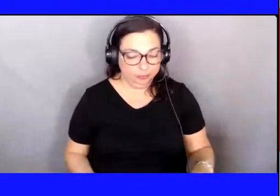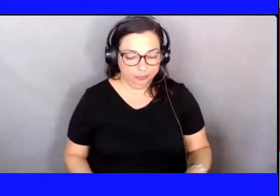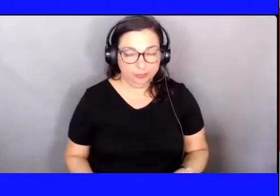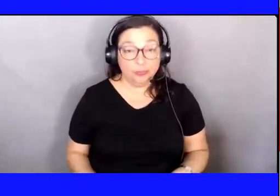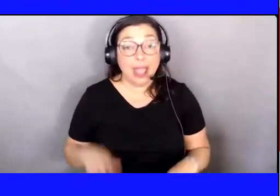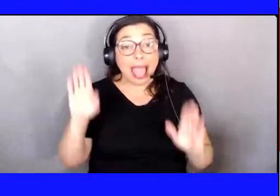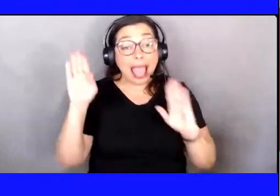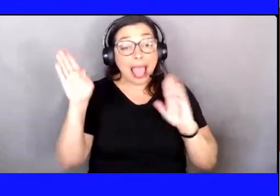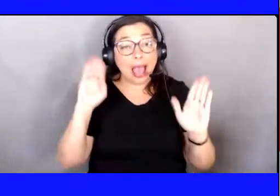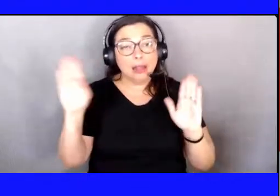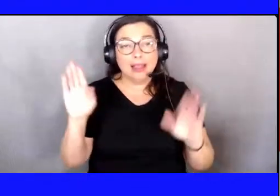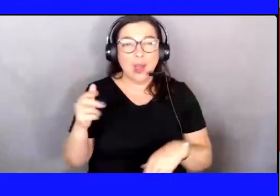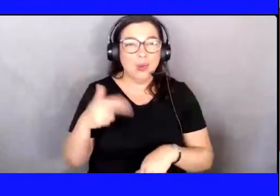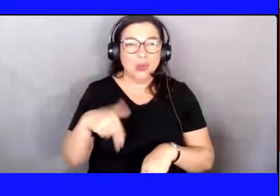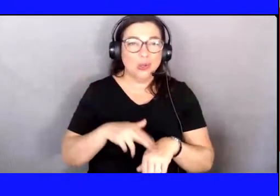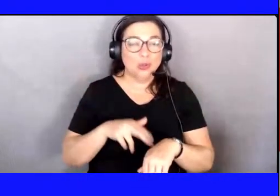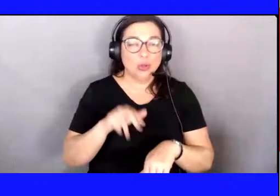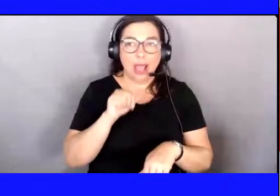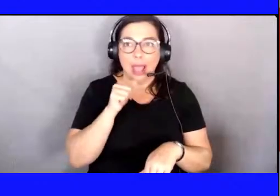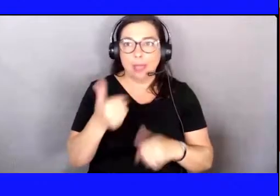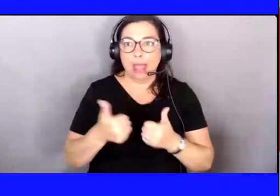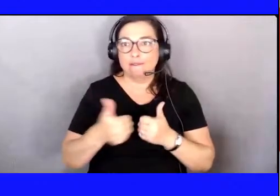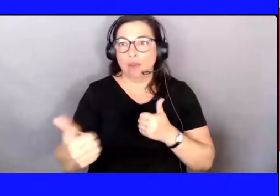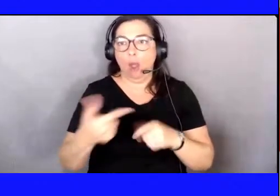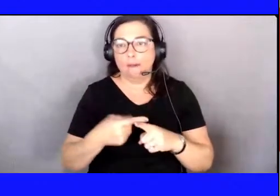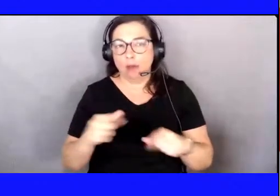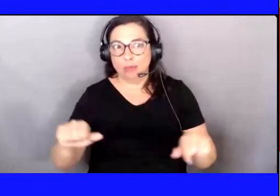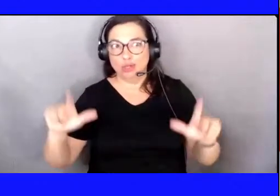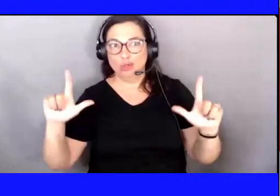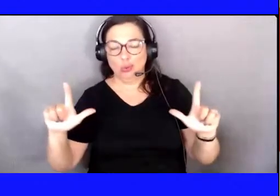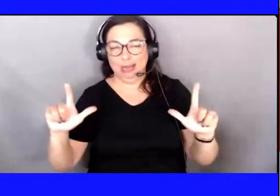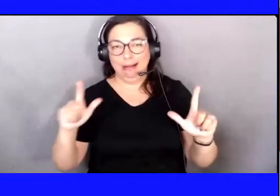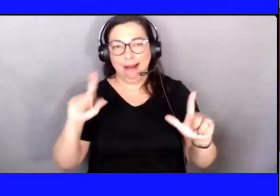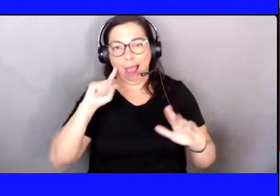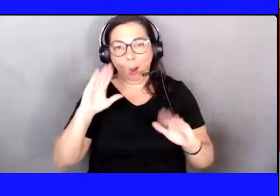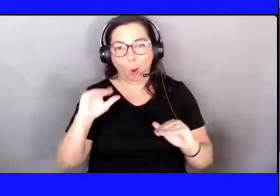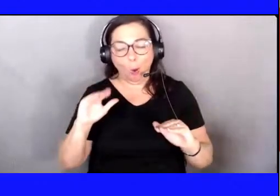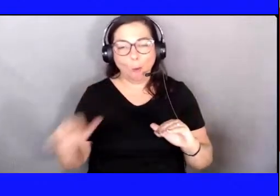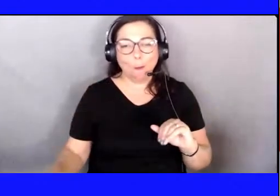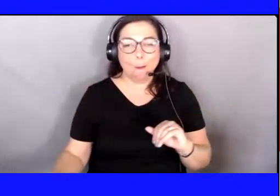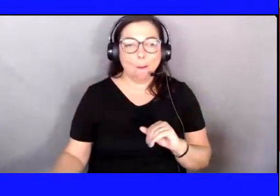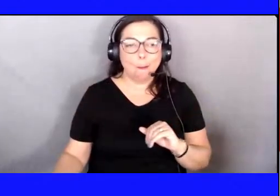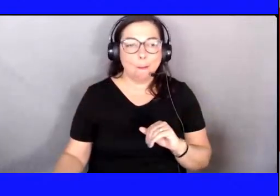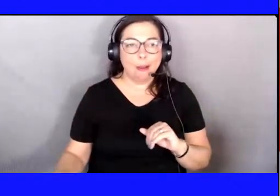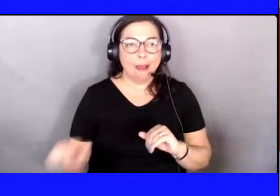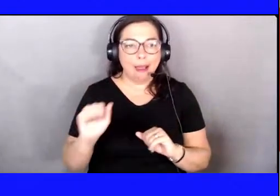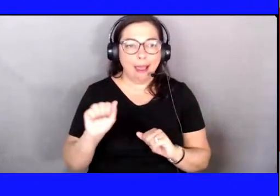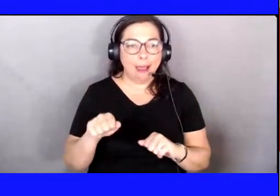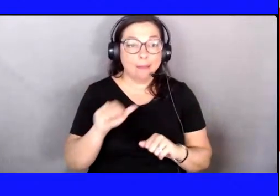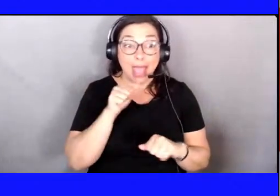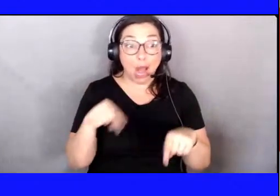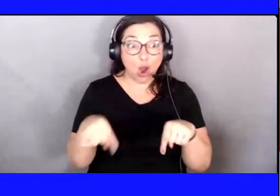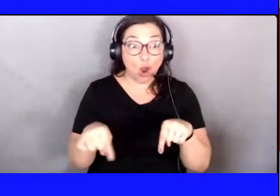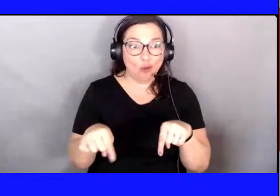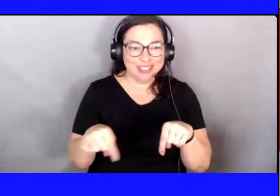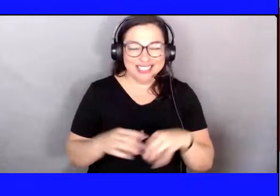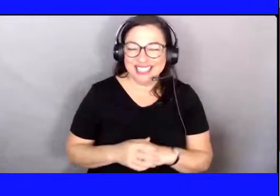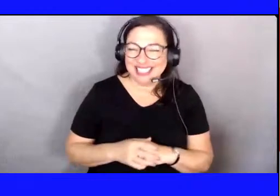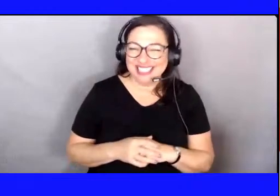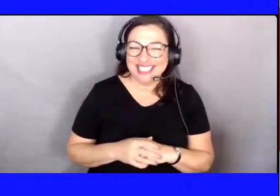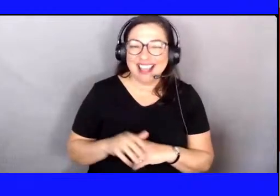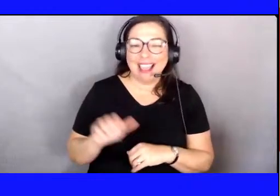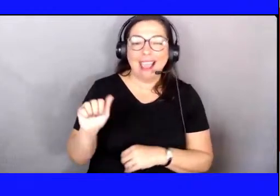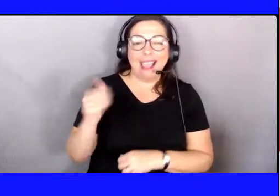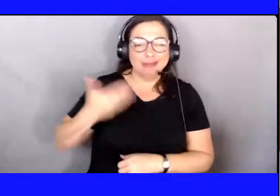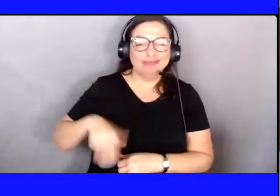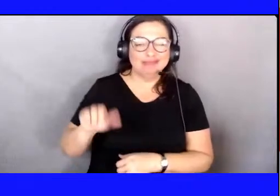Hi, everyone. I'm not usually this far from the screen, so I'm going to be hope I can not get too nervous. So I'm Annie